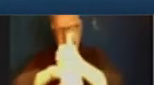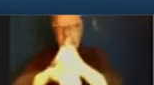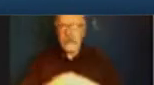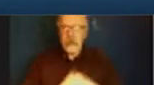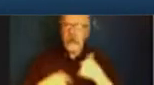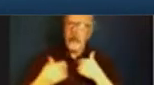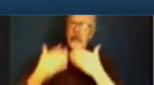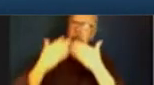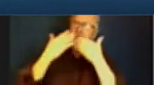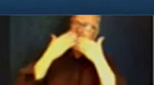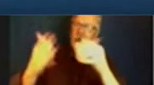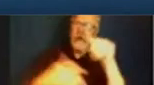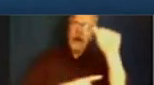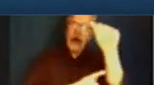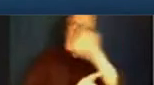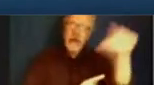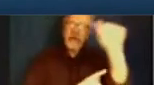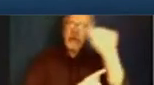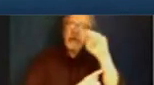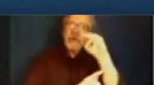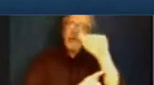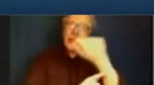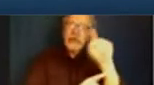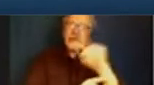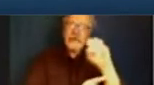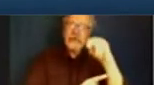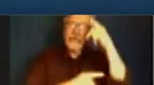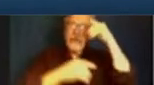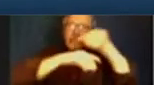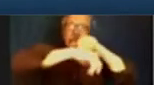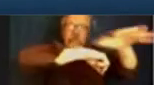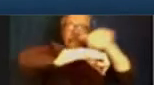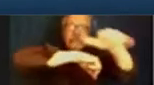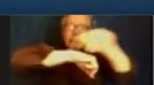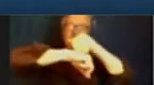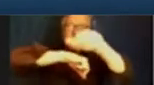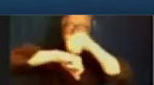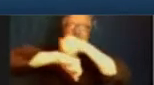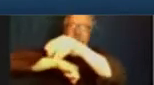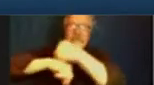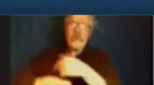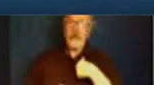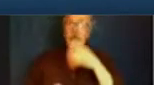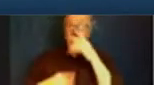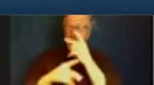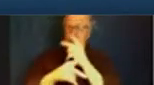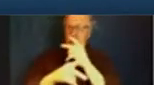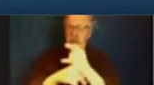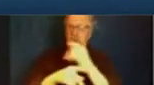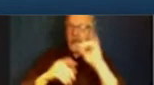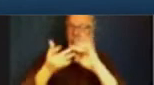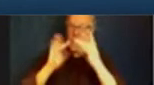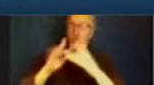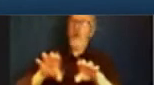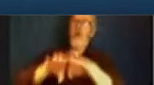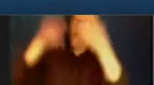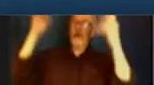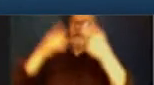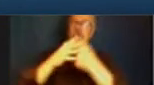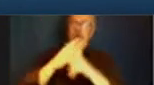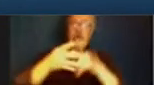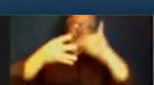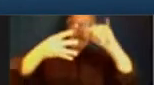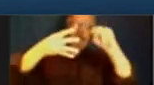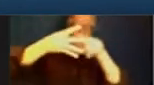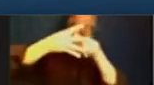mechanism for this. We hope to have that portal open around the middle of January, and I want to thank everybody for those